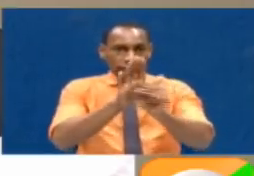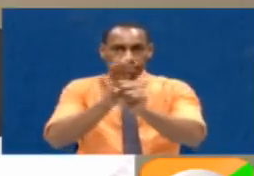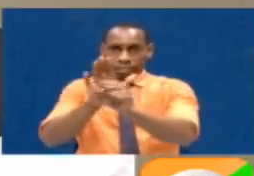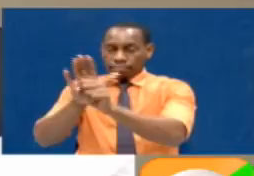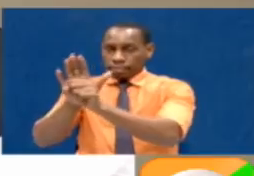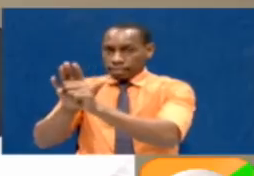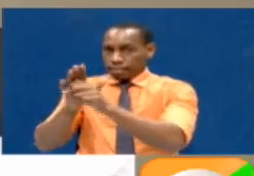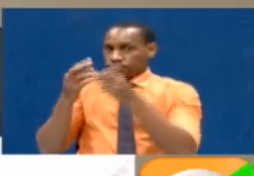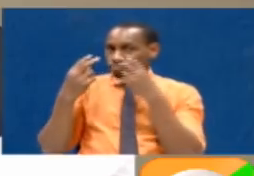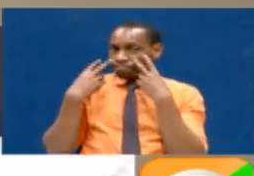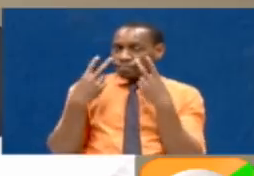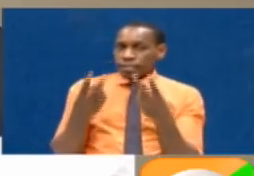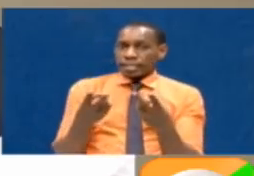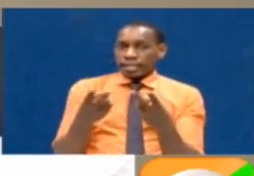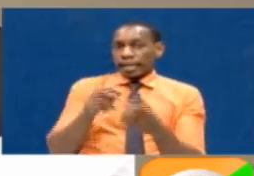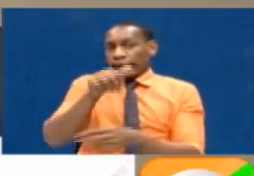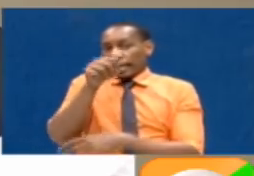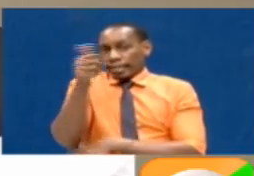at